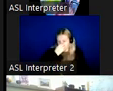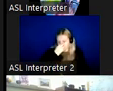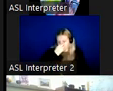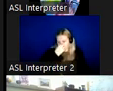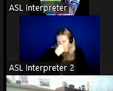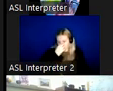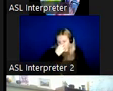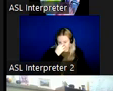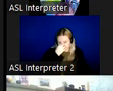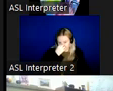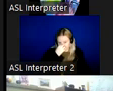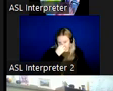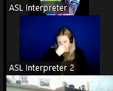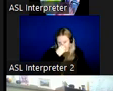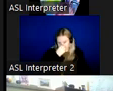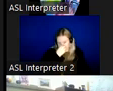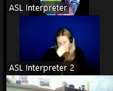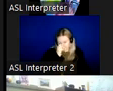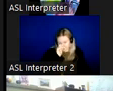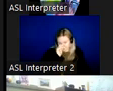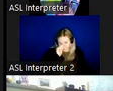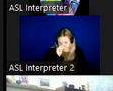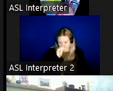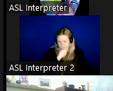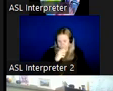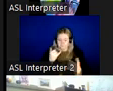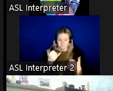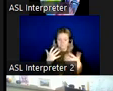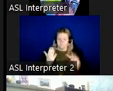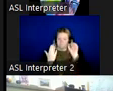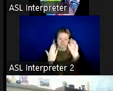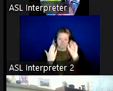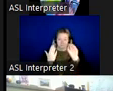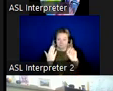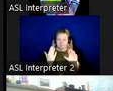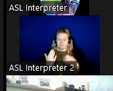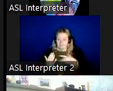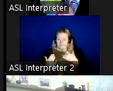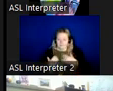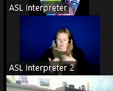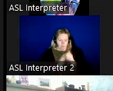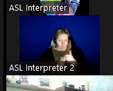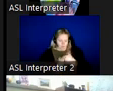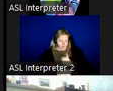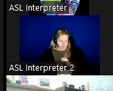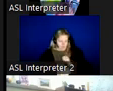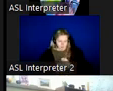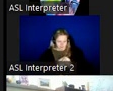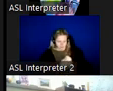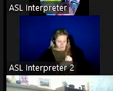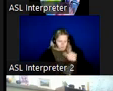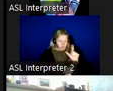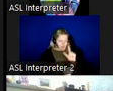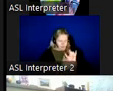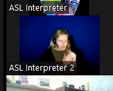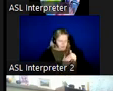So after all that, you may be thinking, well, how can I support my local library? Because we're all about, having